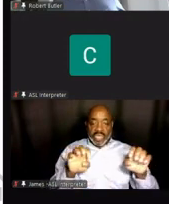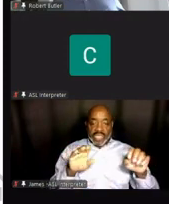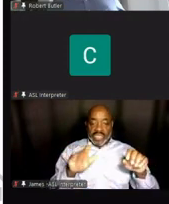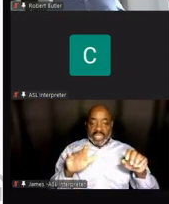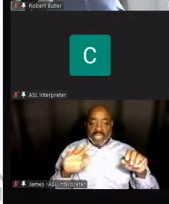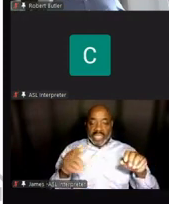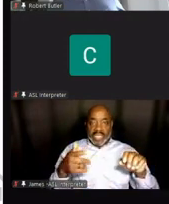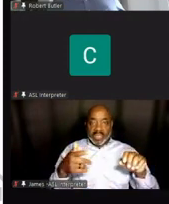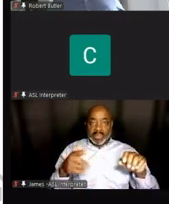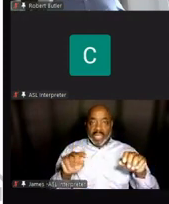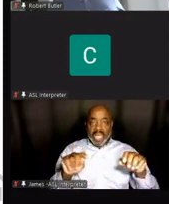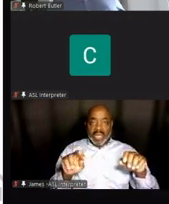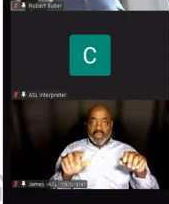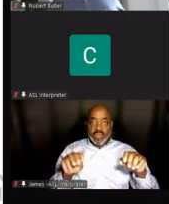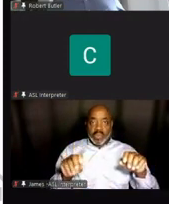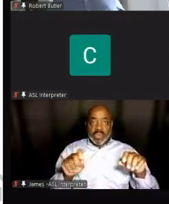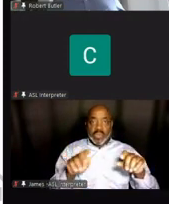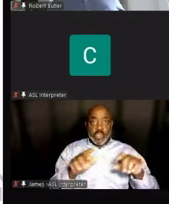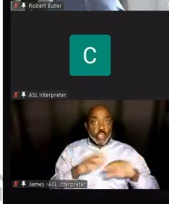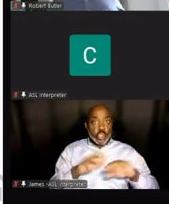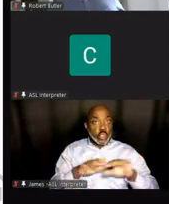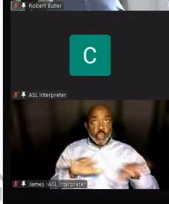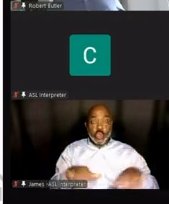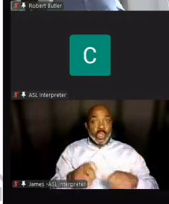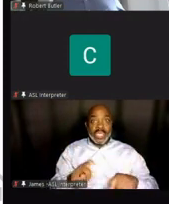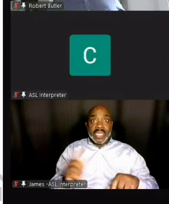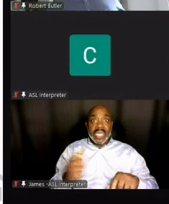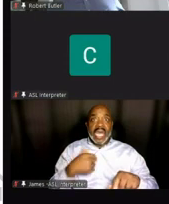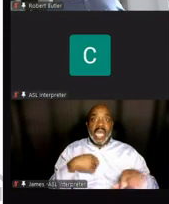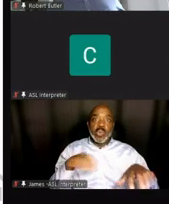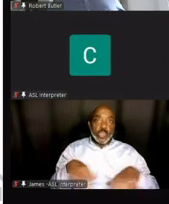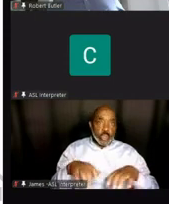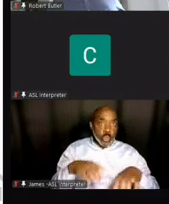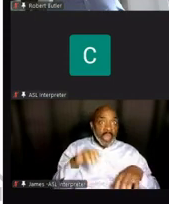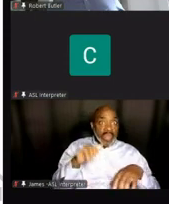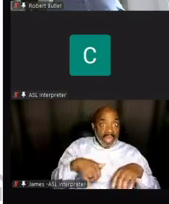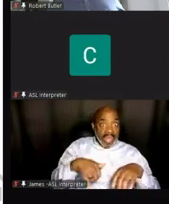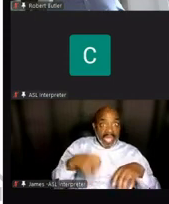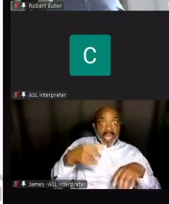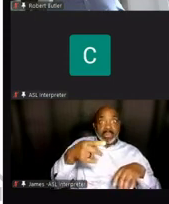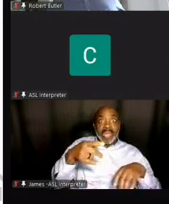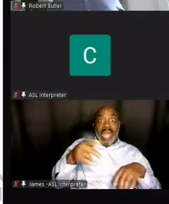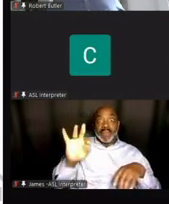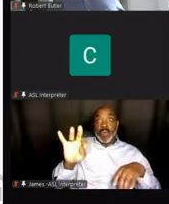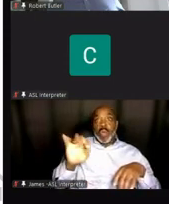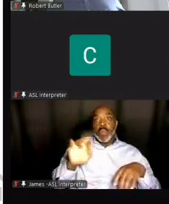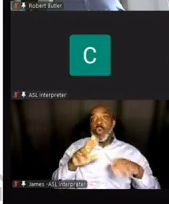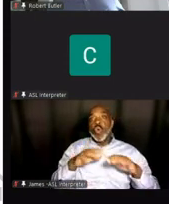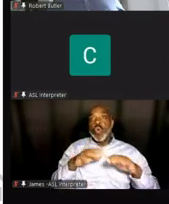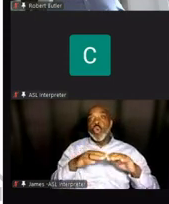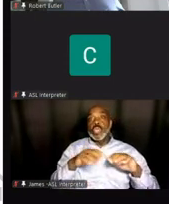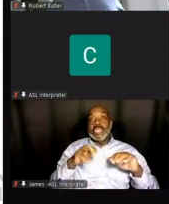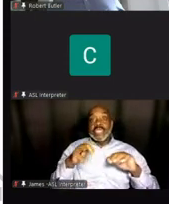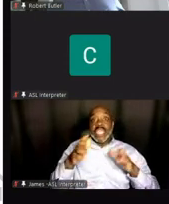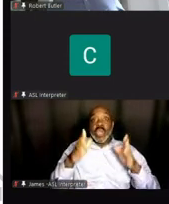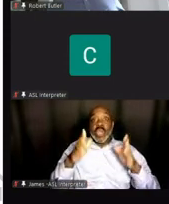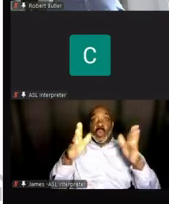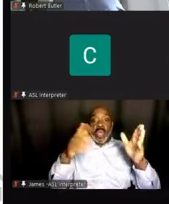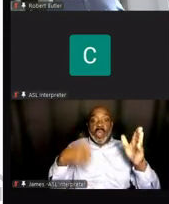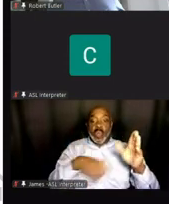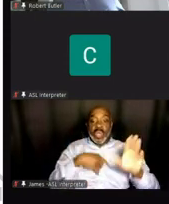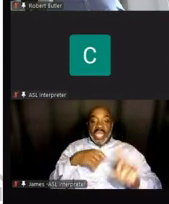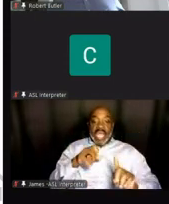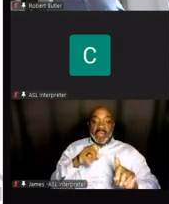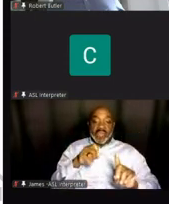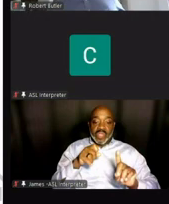don't do anything else to alter that platform or alter a stairway, we haven't triggered the